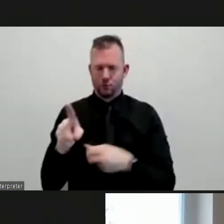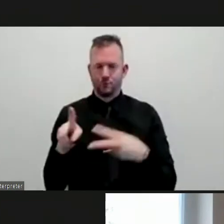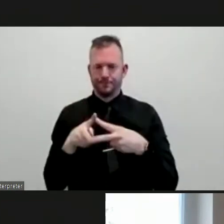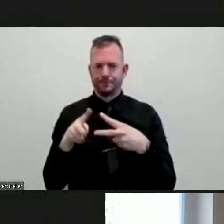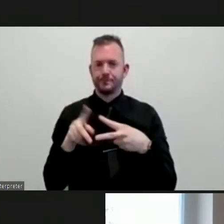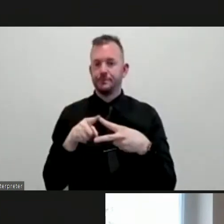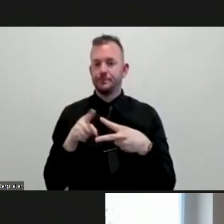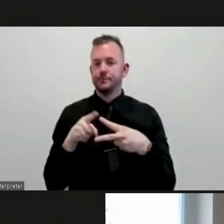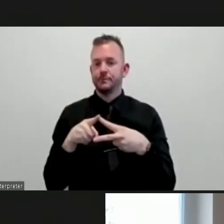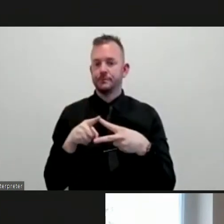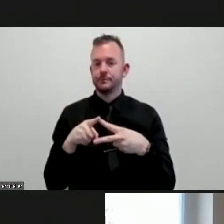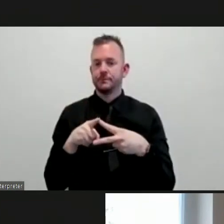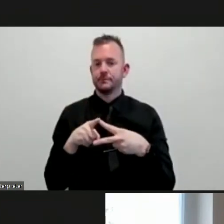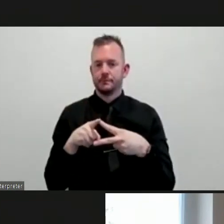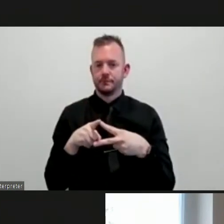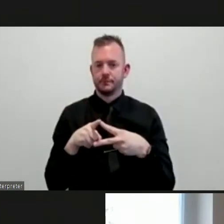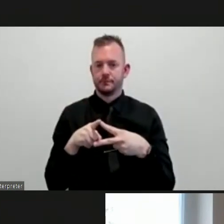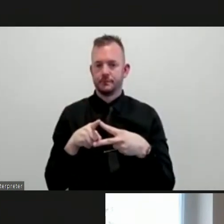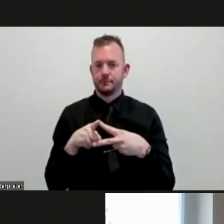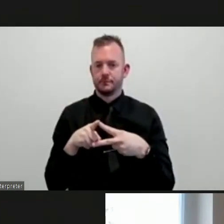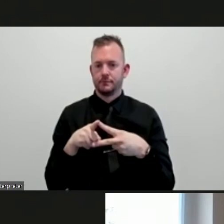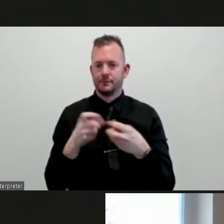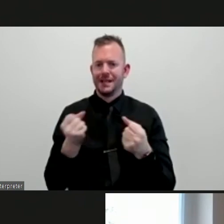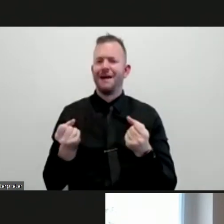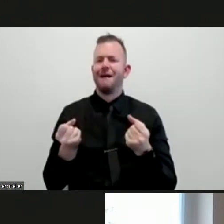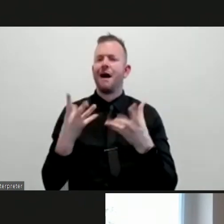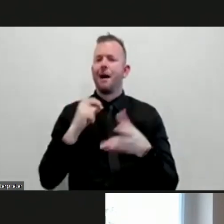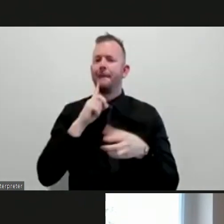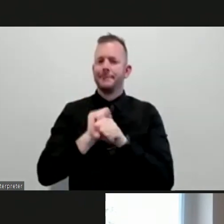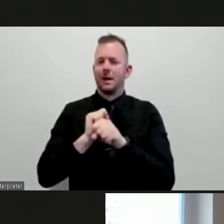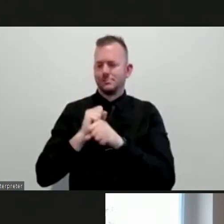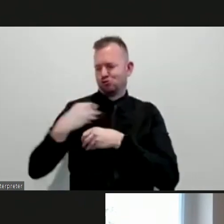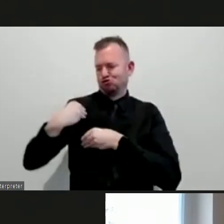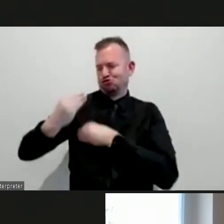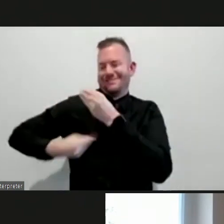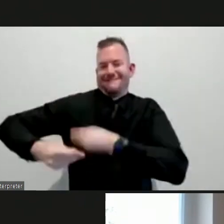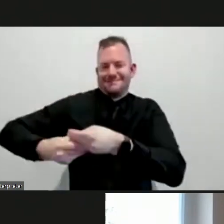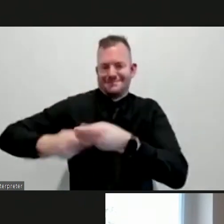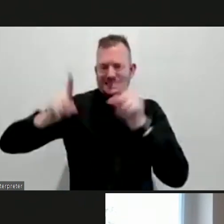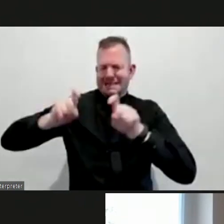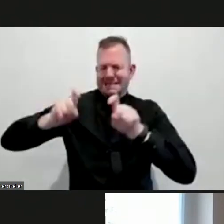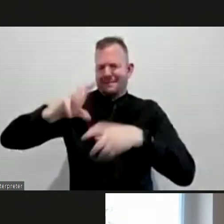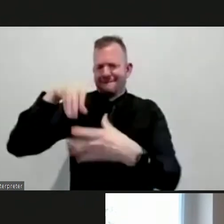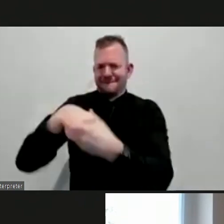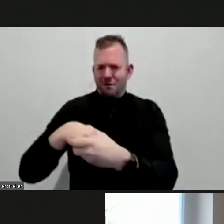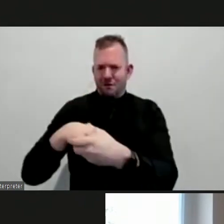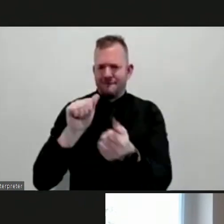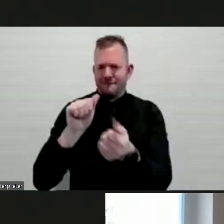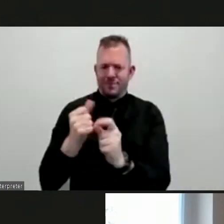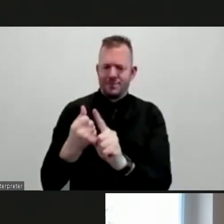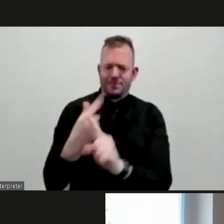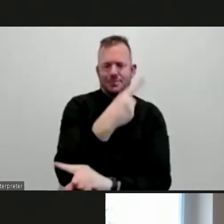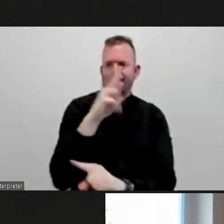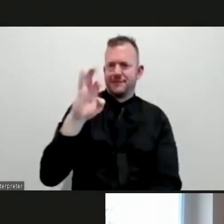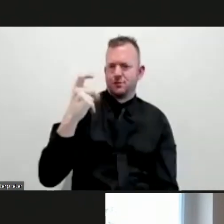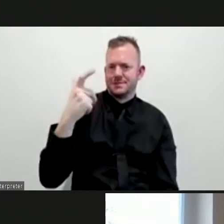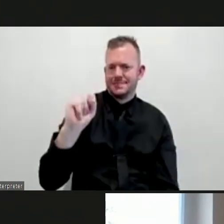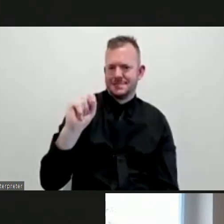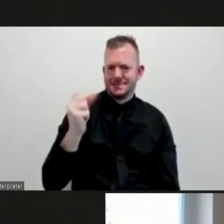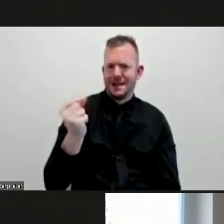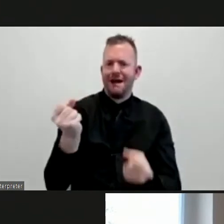testing is the state doing to try to find these different variants, and how much they're circulating in Colorado? And you've talked a little bit about